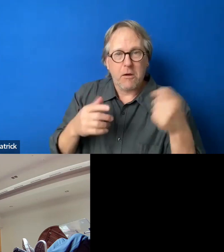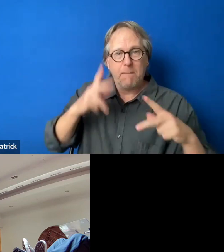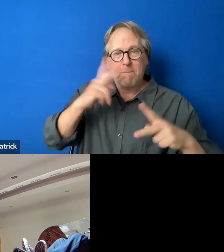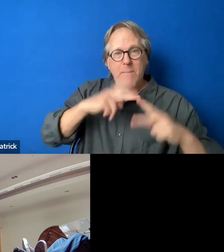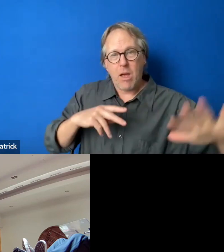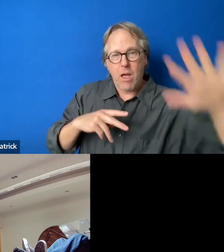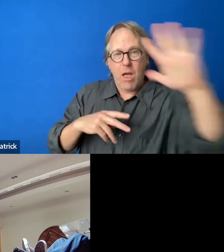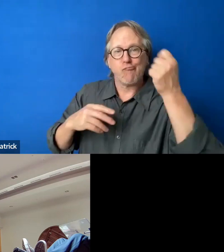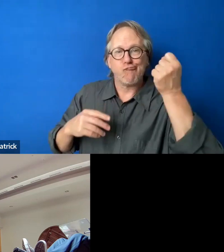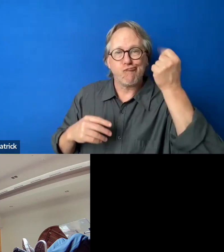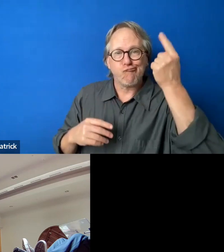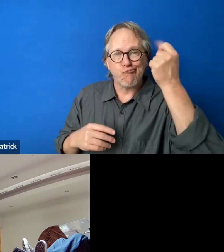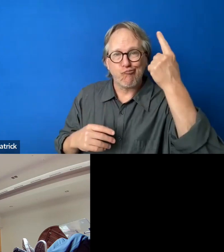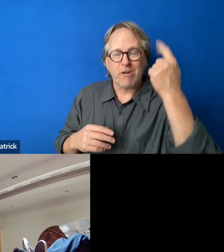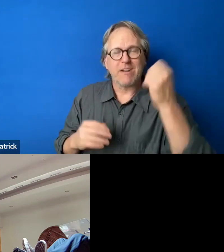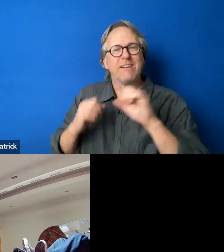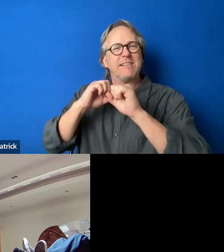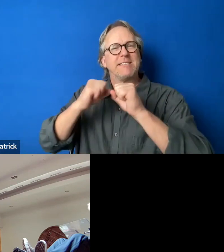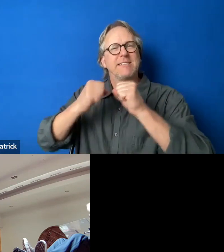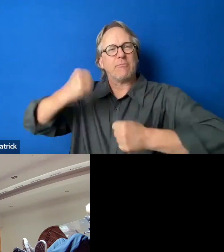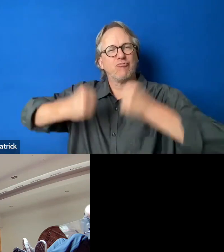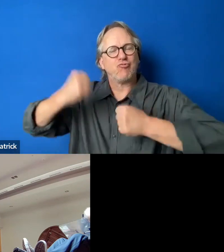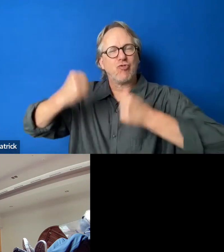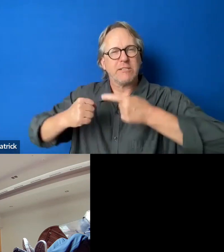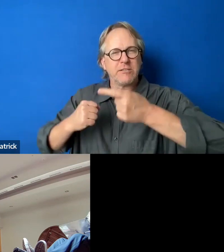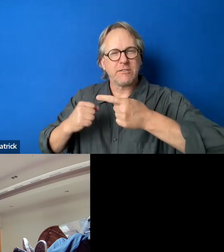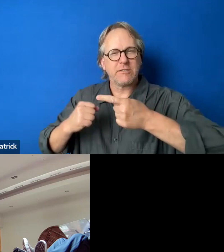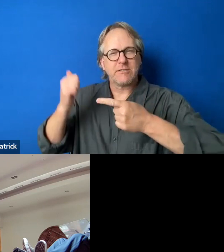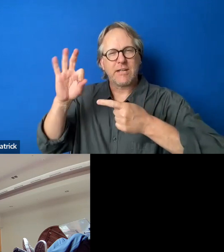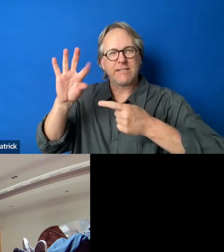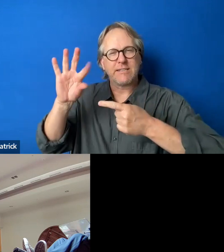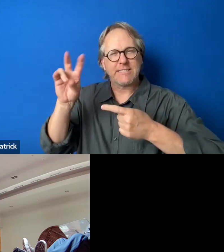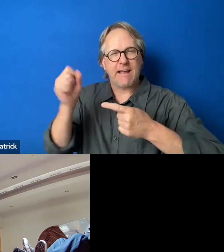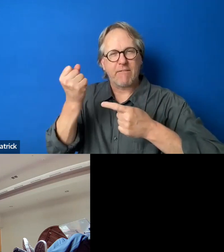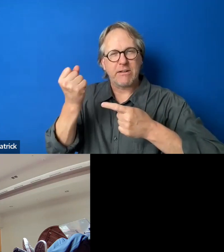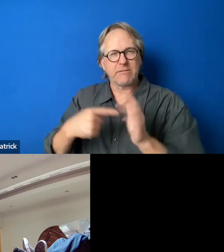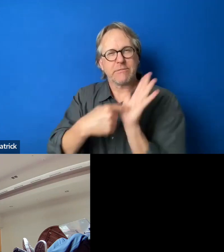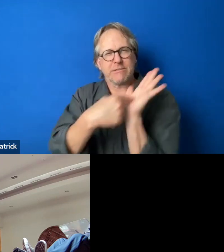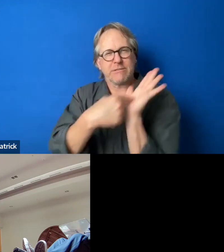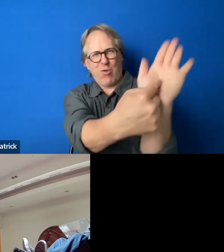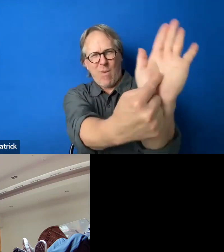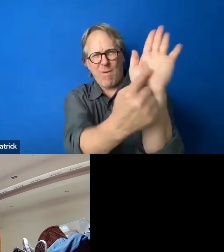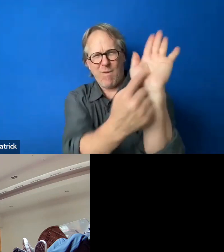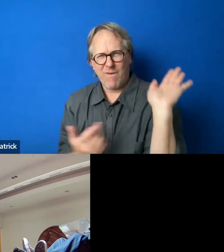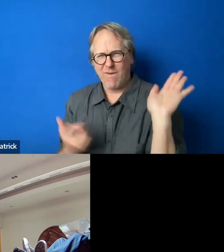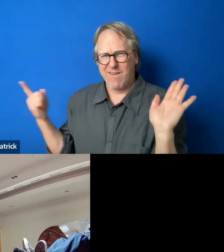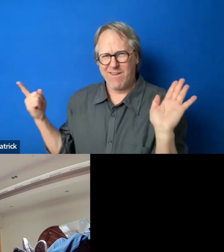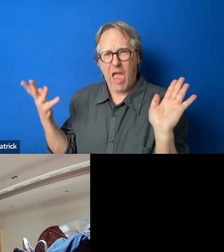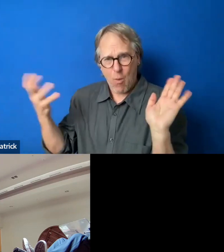wonderful demonstrations in the late 1970s.